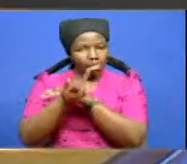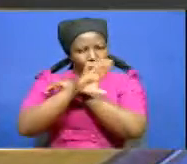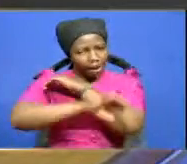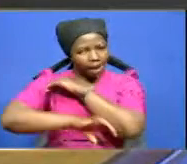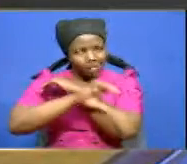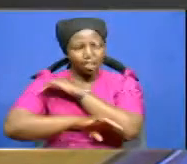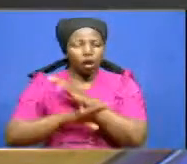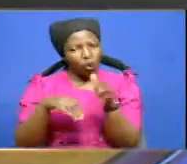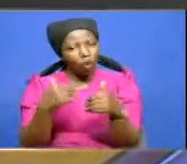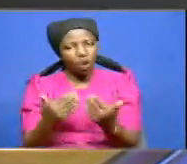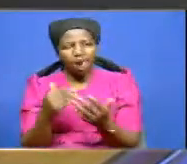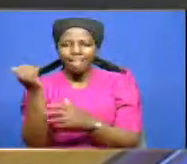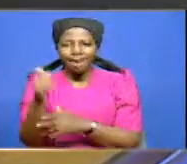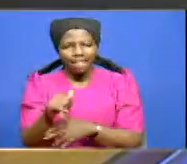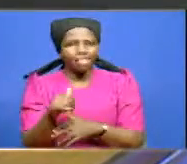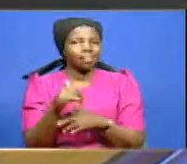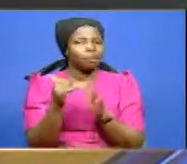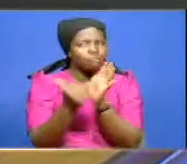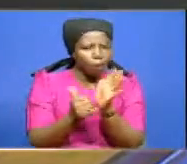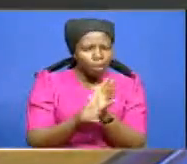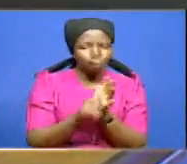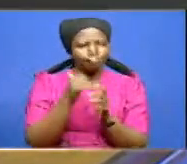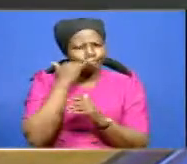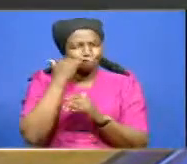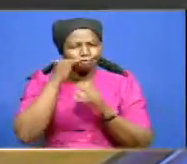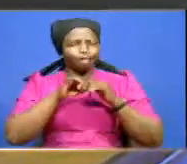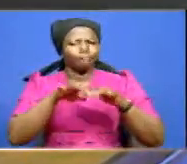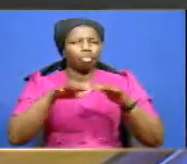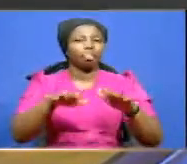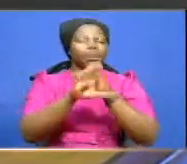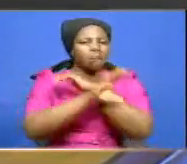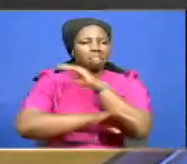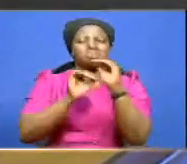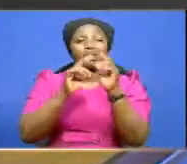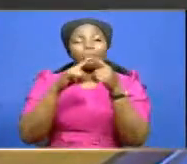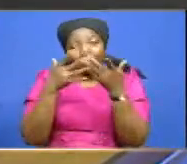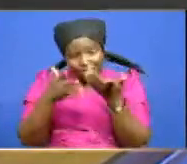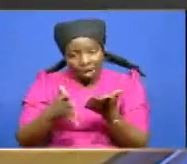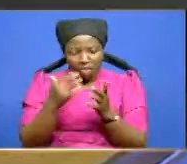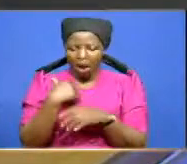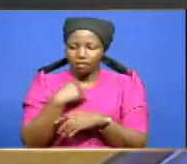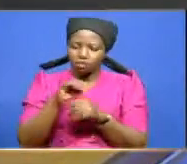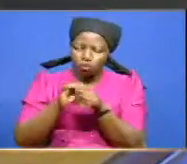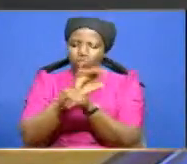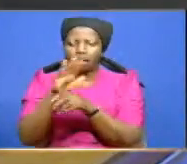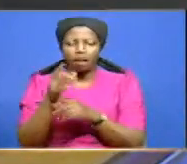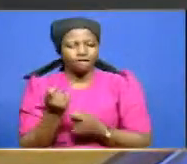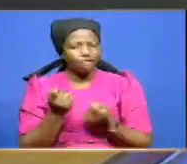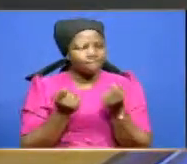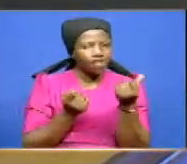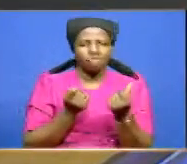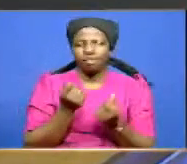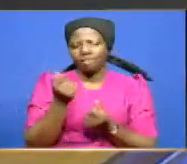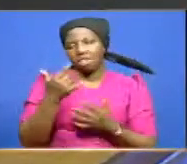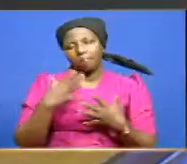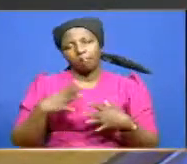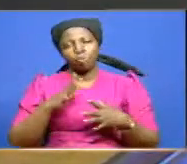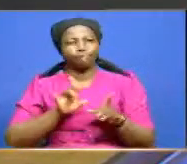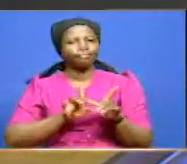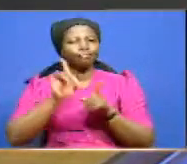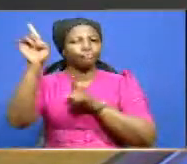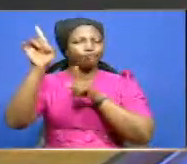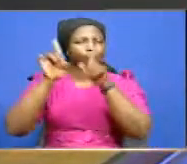pandemic in the country, but now we have the COVID-19 and fewer people are heading home.